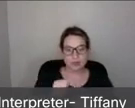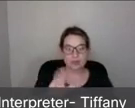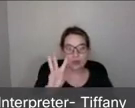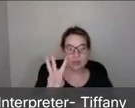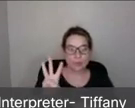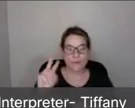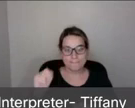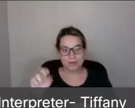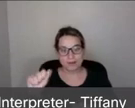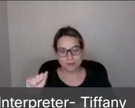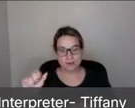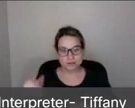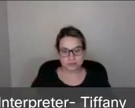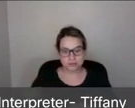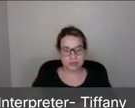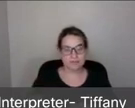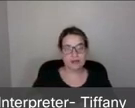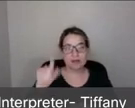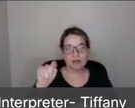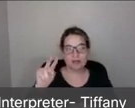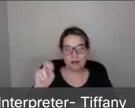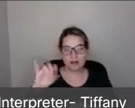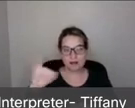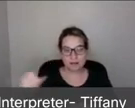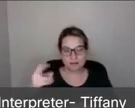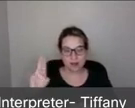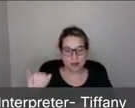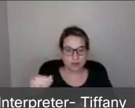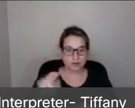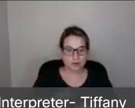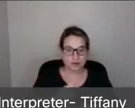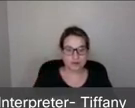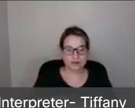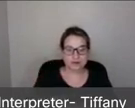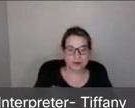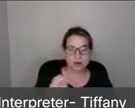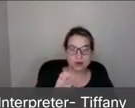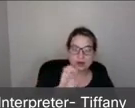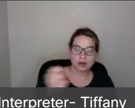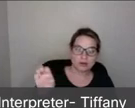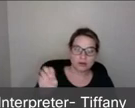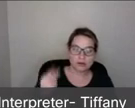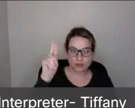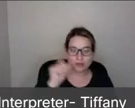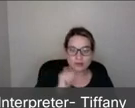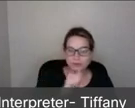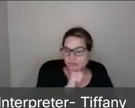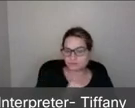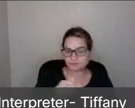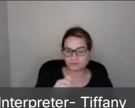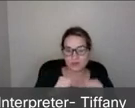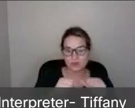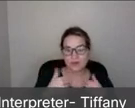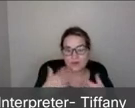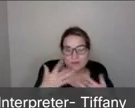Tribe and the Navajo Nation and other rural tribes in northeastern and northwestern Arizona. We continue to have concerns